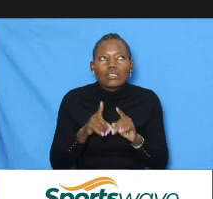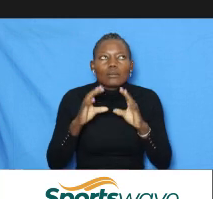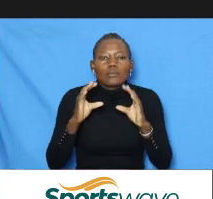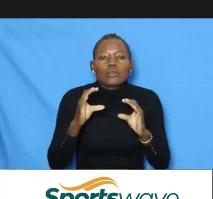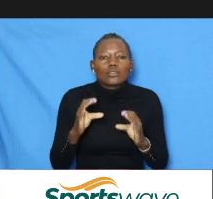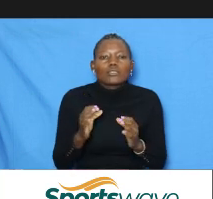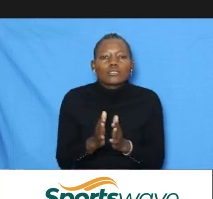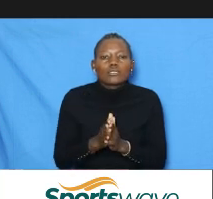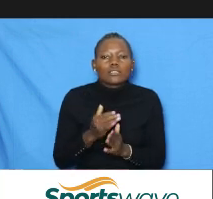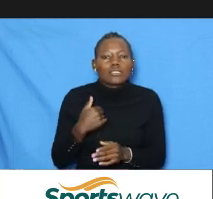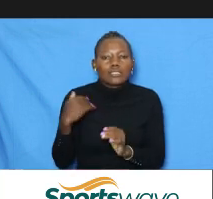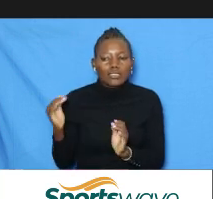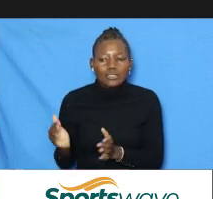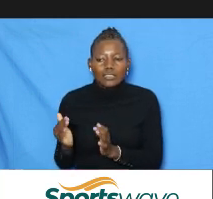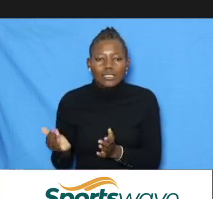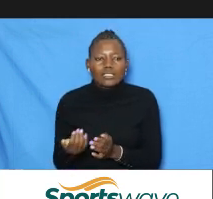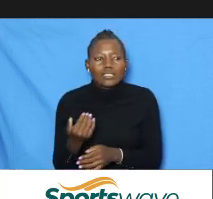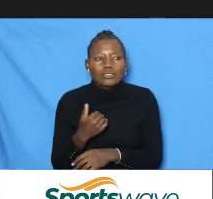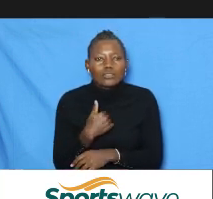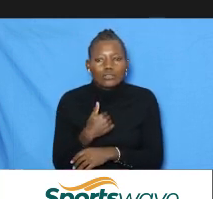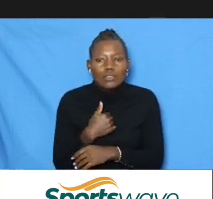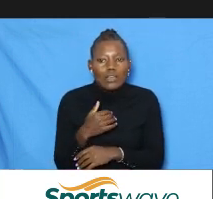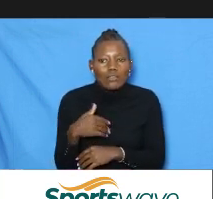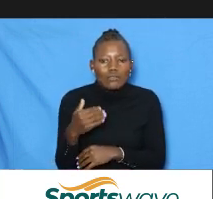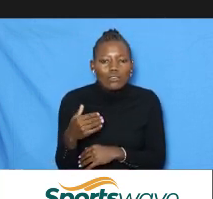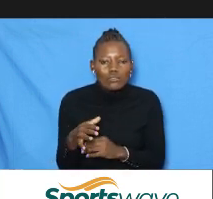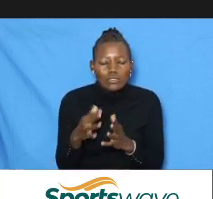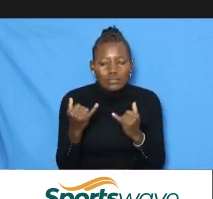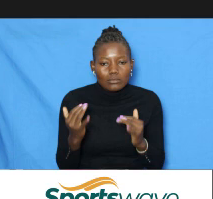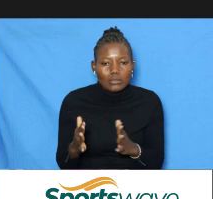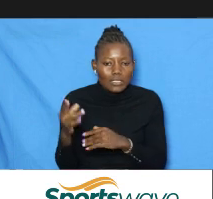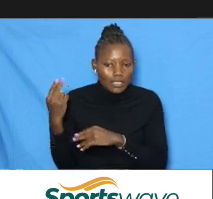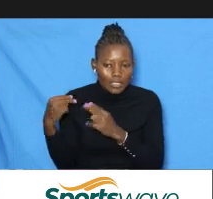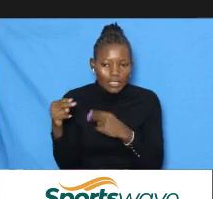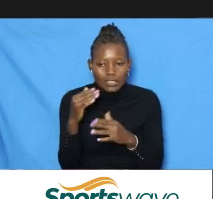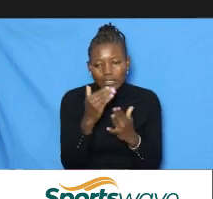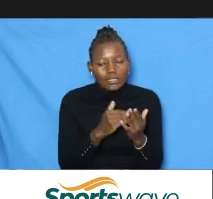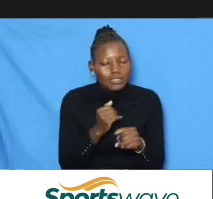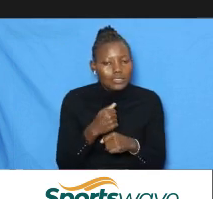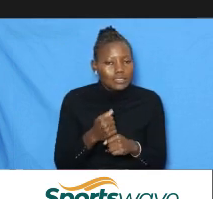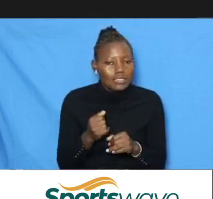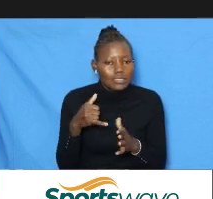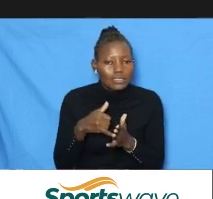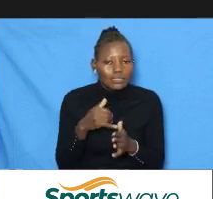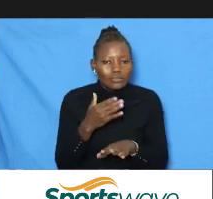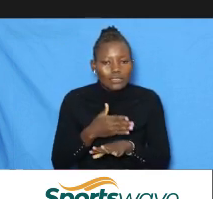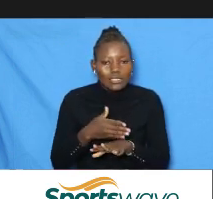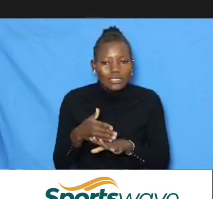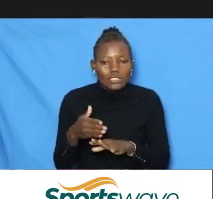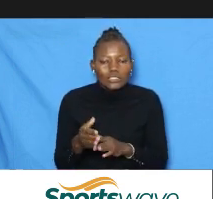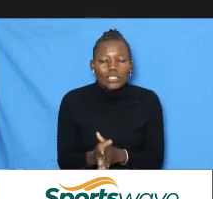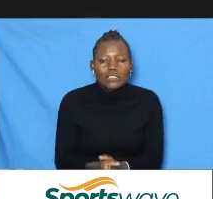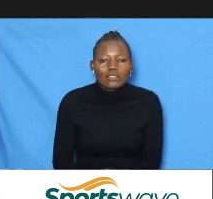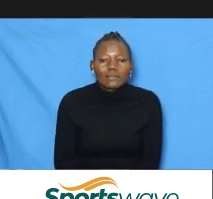coaches, I'd encourage you to have player profiling done, and that includes injury profiling. Thank you.